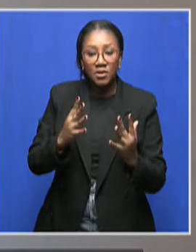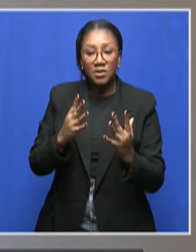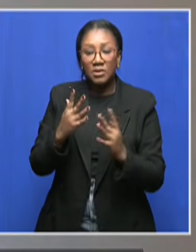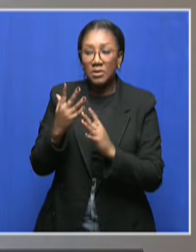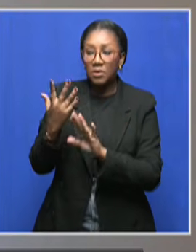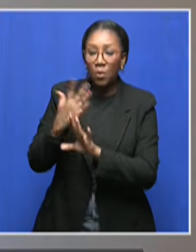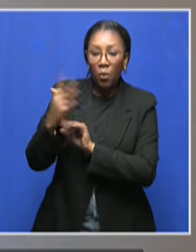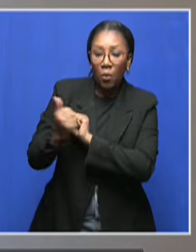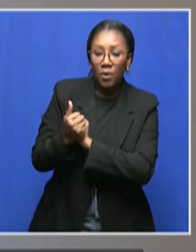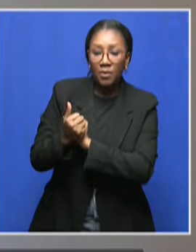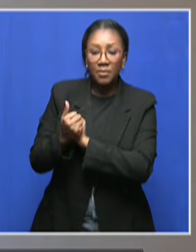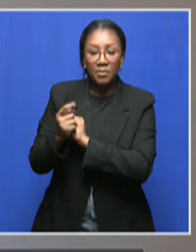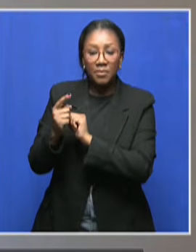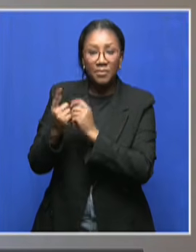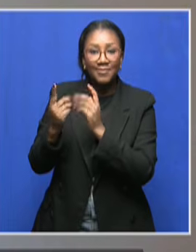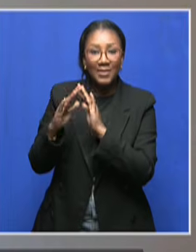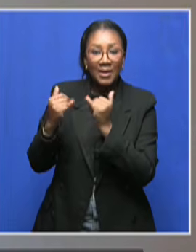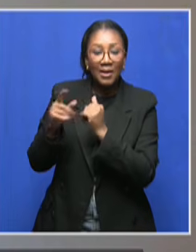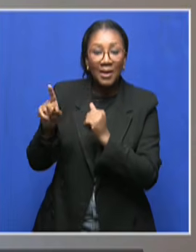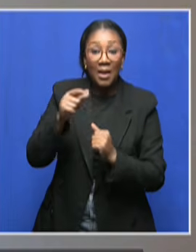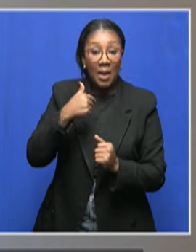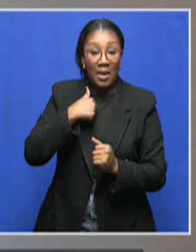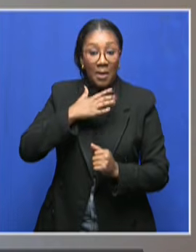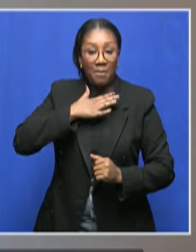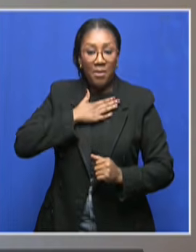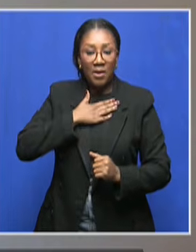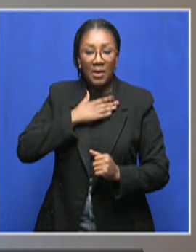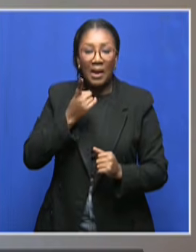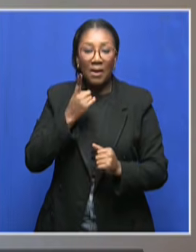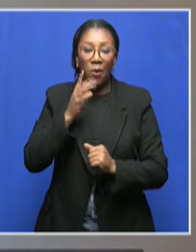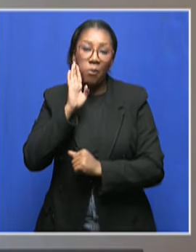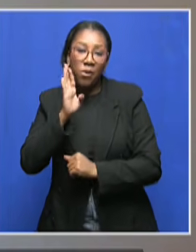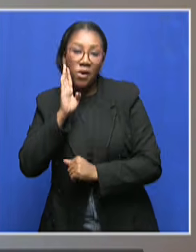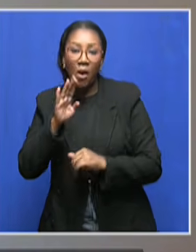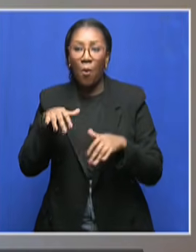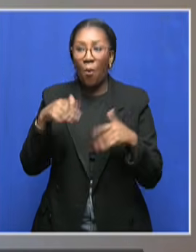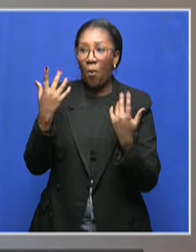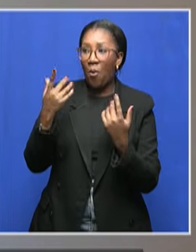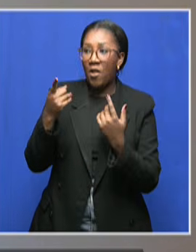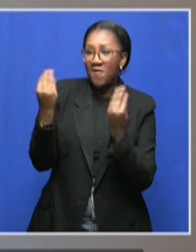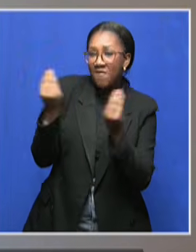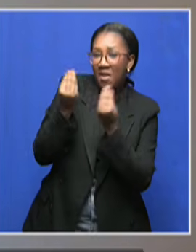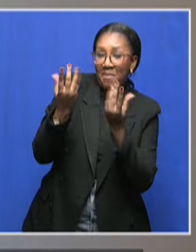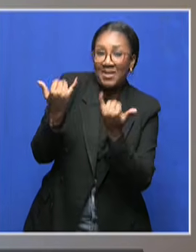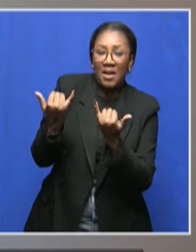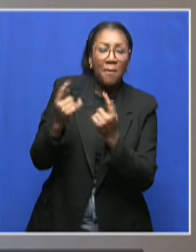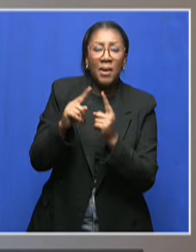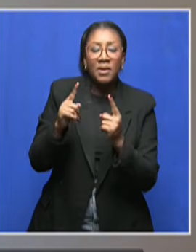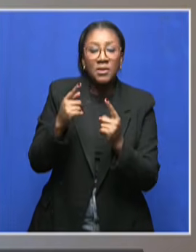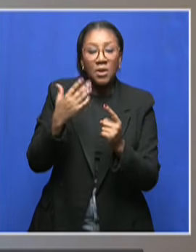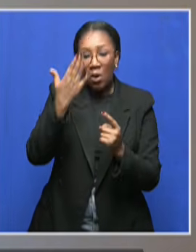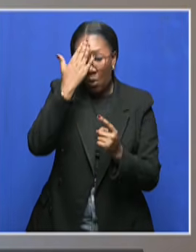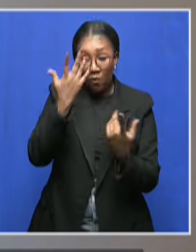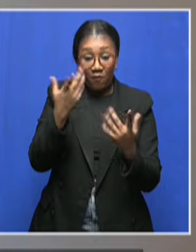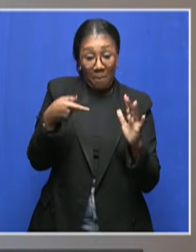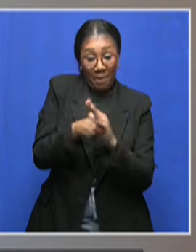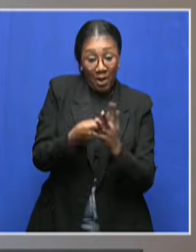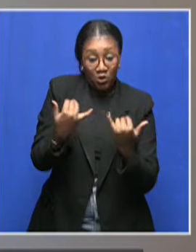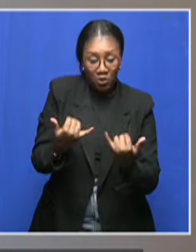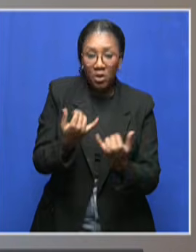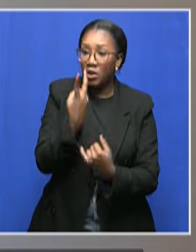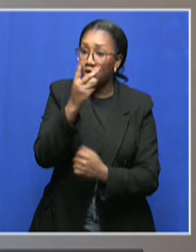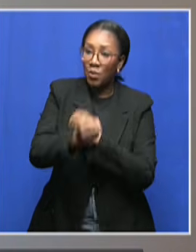I'm trying to create an identity that is not cosplay or trendy, but something that is timeless and something that is nostalgic,